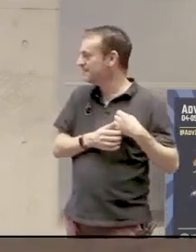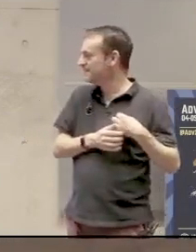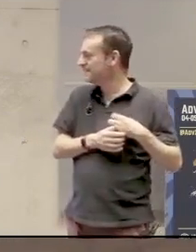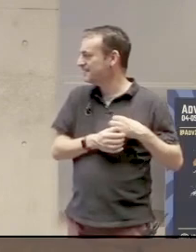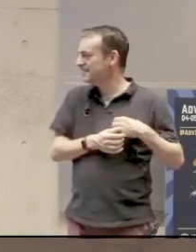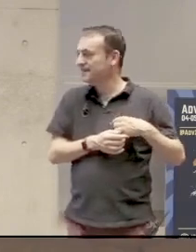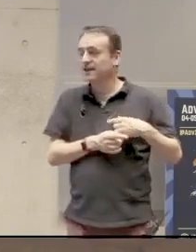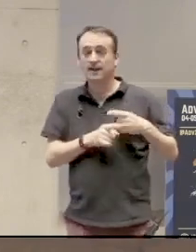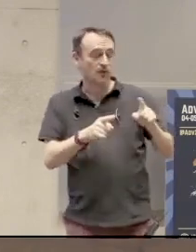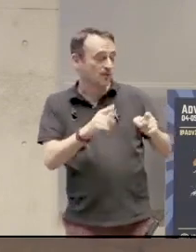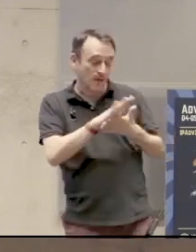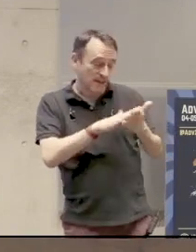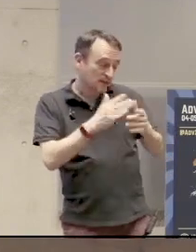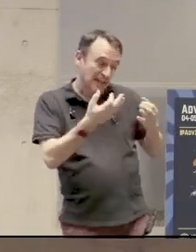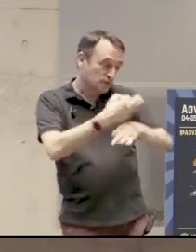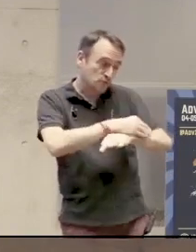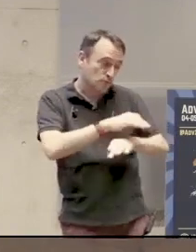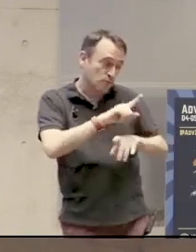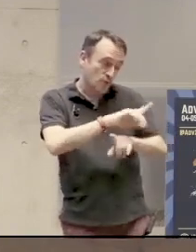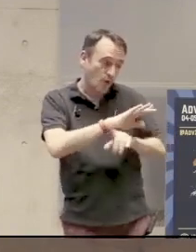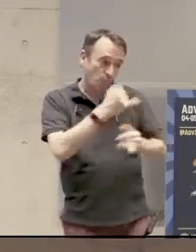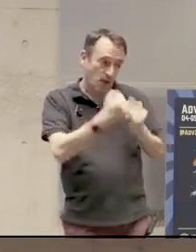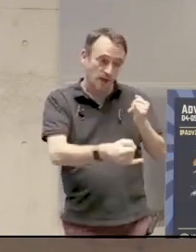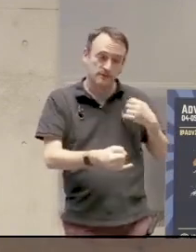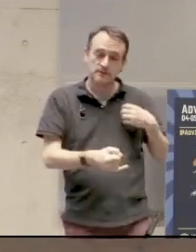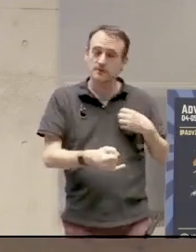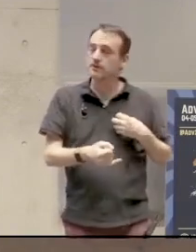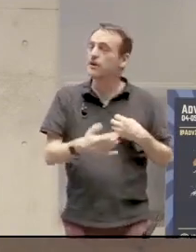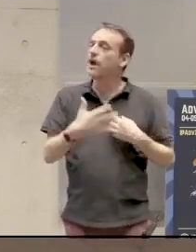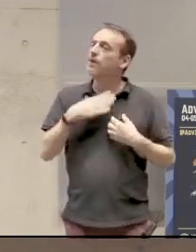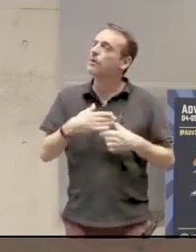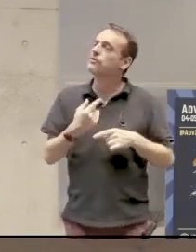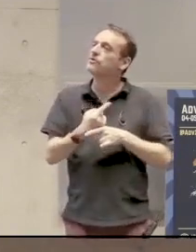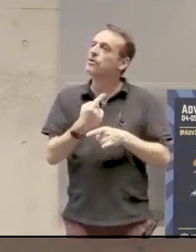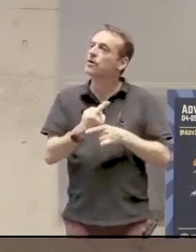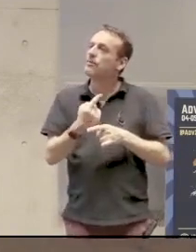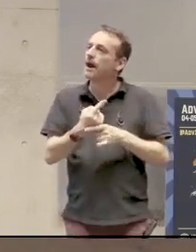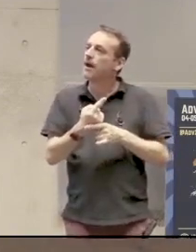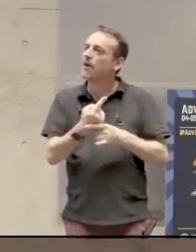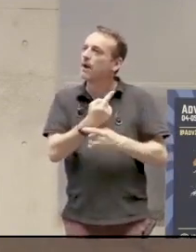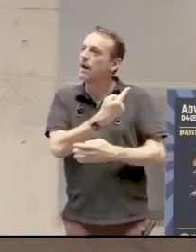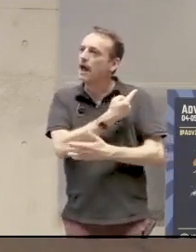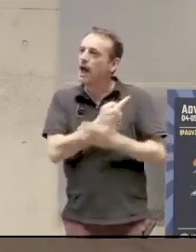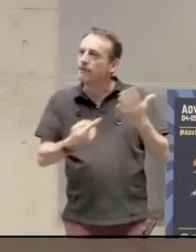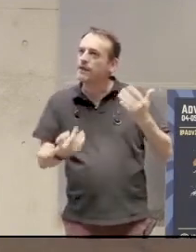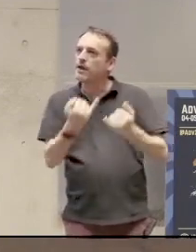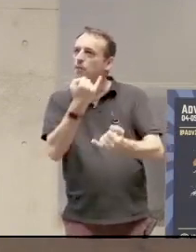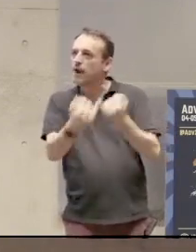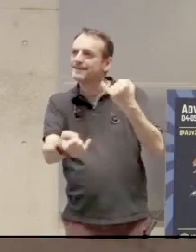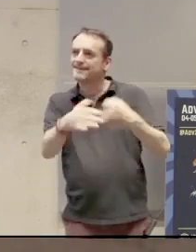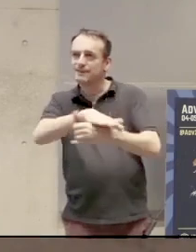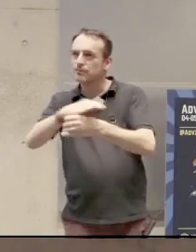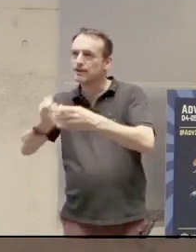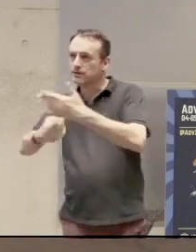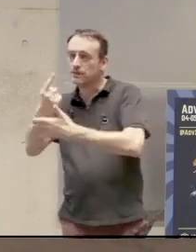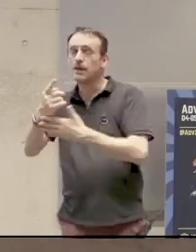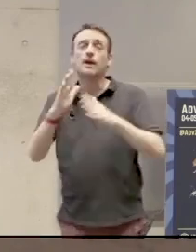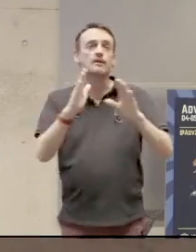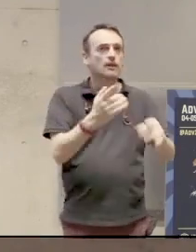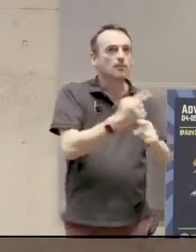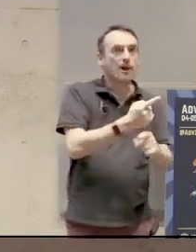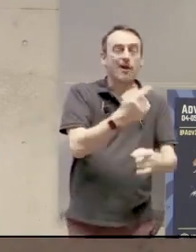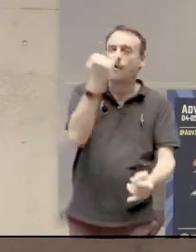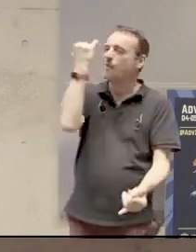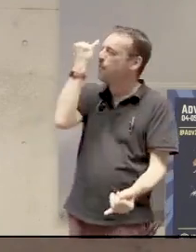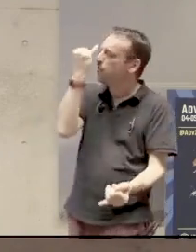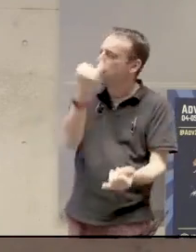helping. Now, I want to talk about all the types of things that could be the absolute worst. So let's talk about the absolute worst